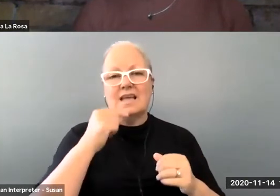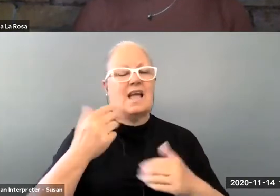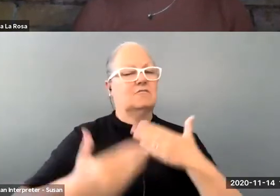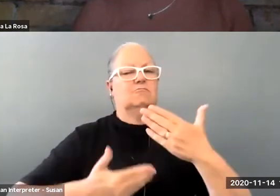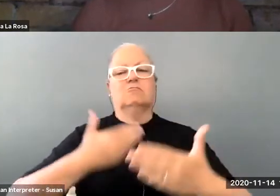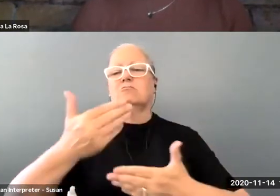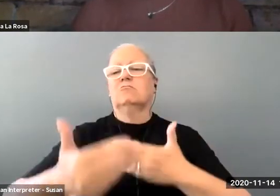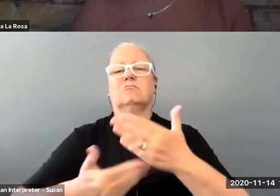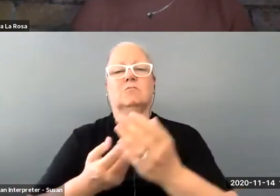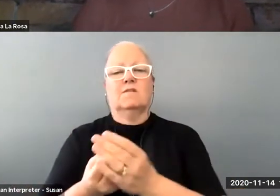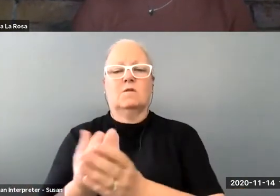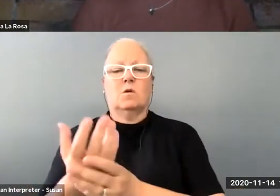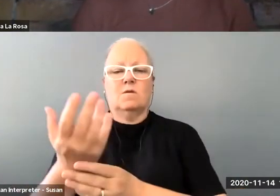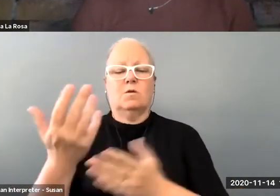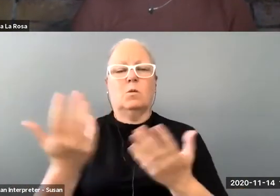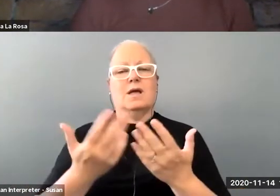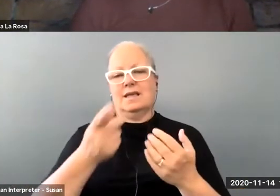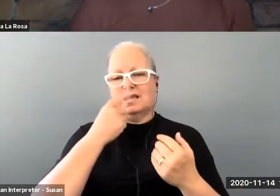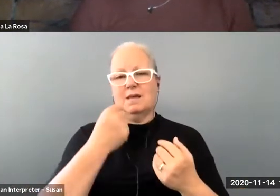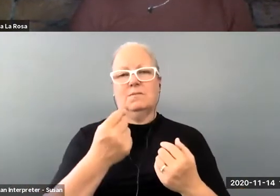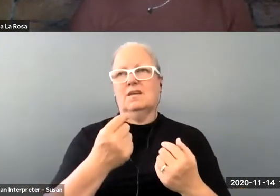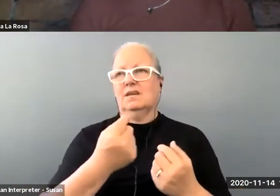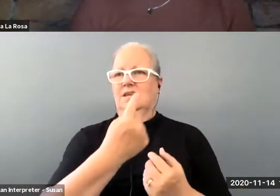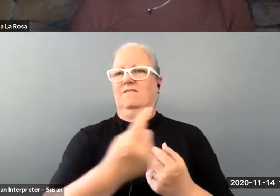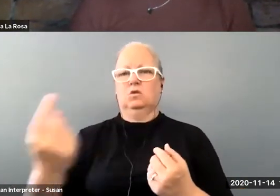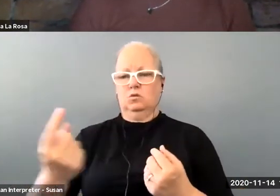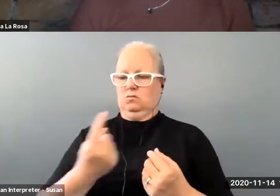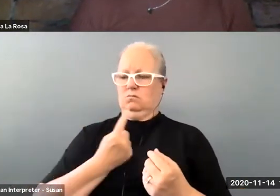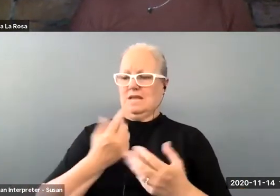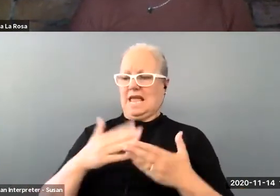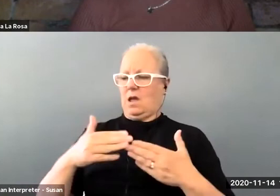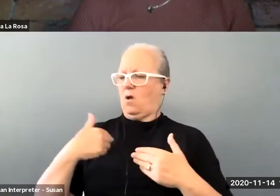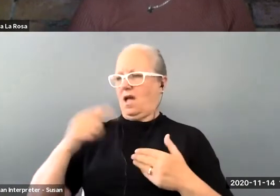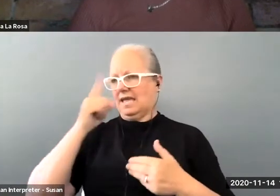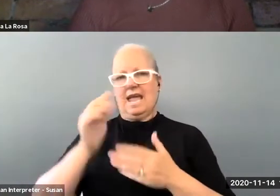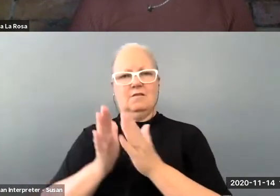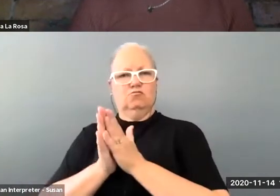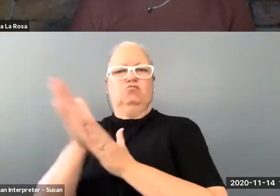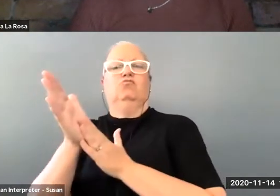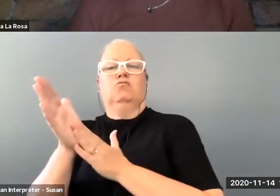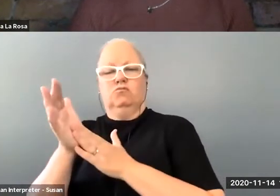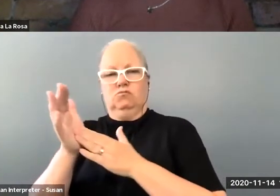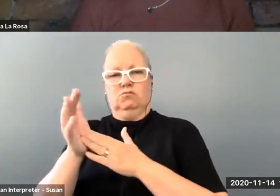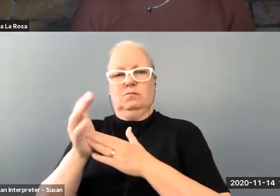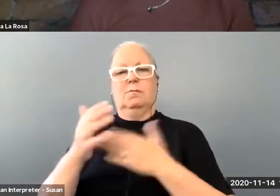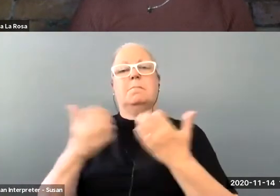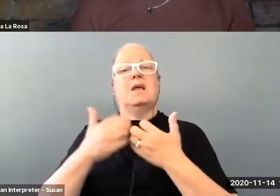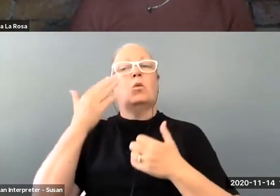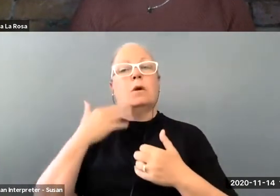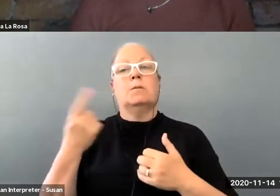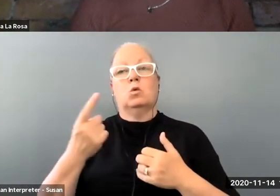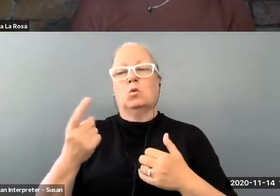quite individualistic, that, you know, how can I get ahead as a woman? And it leaves a lot of women